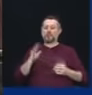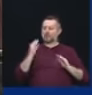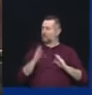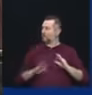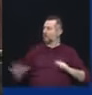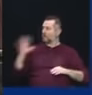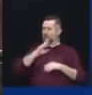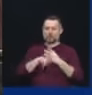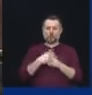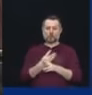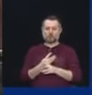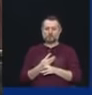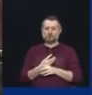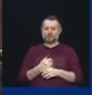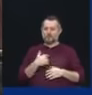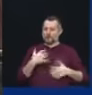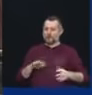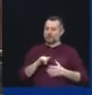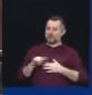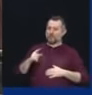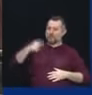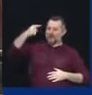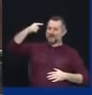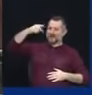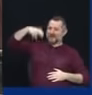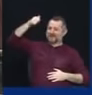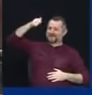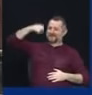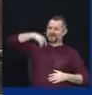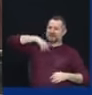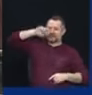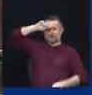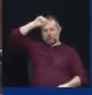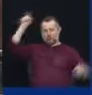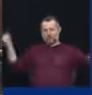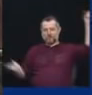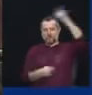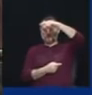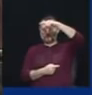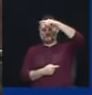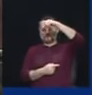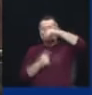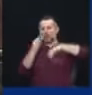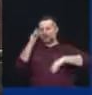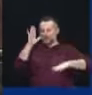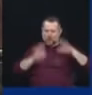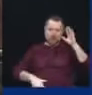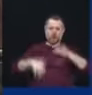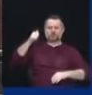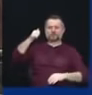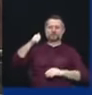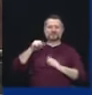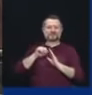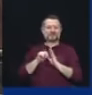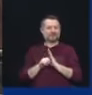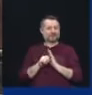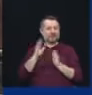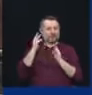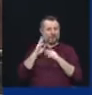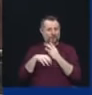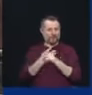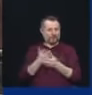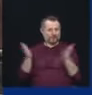highest infection rate to one of the lowest infection rates on the globe. That's because New